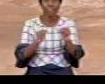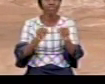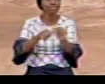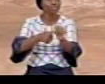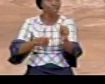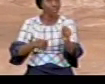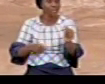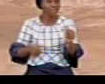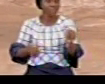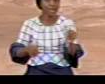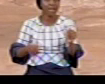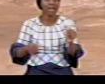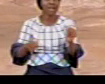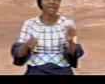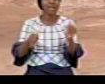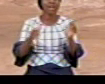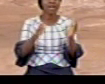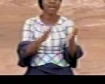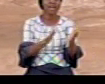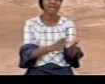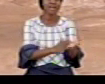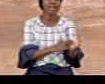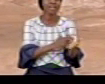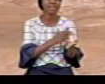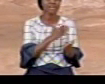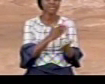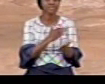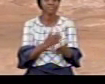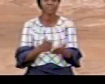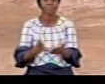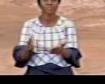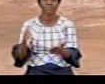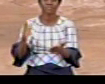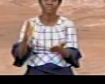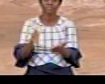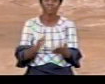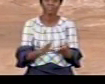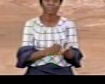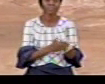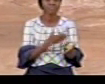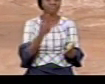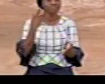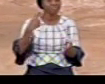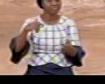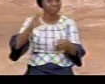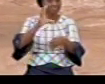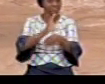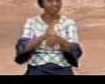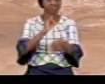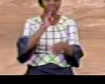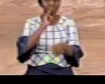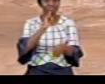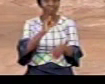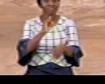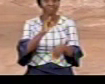no turning back. The church is